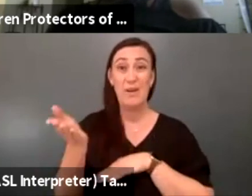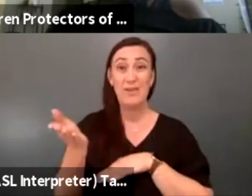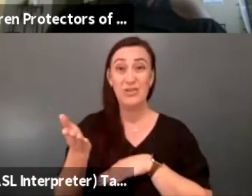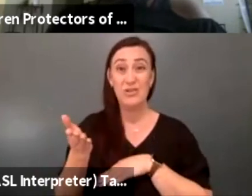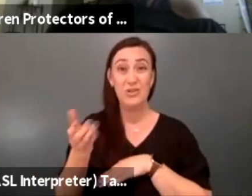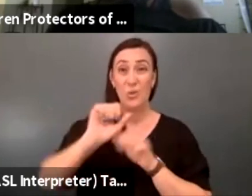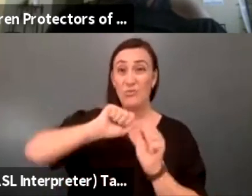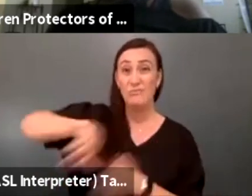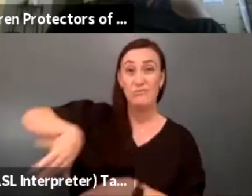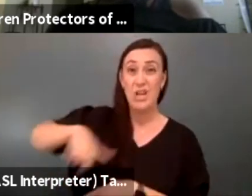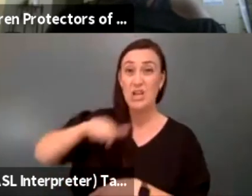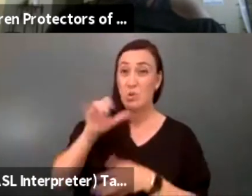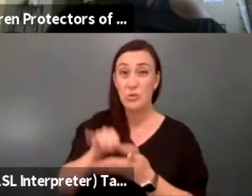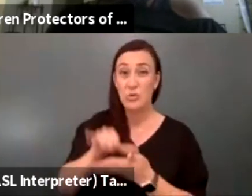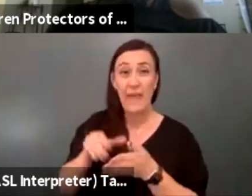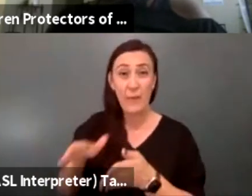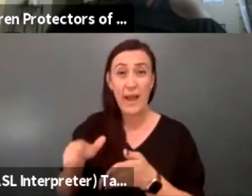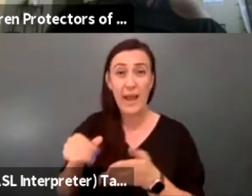won't succeed,